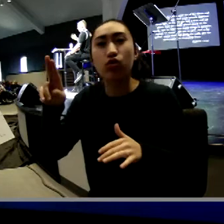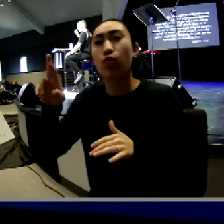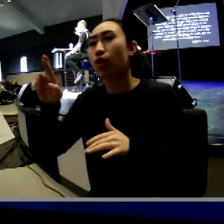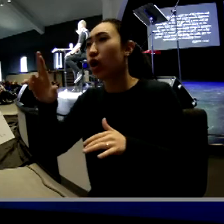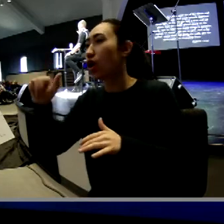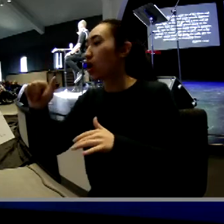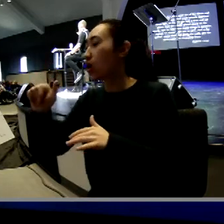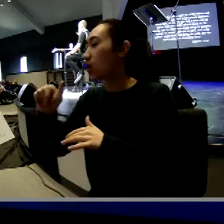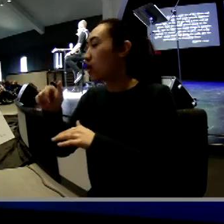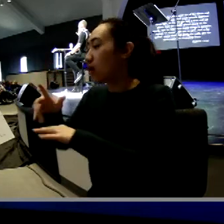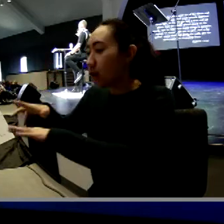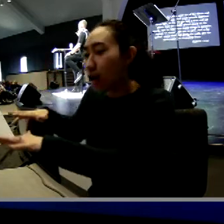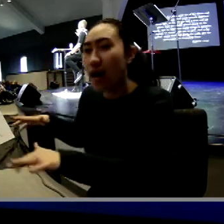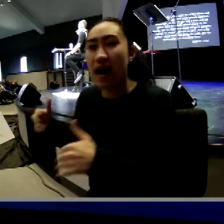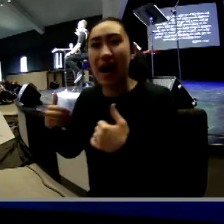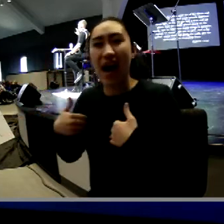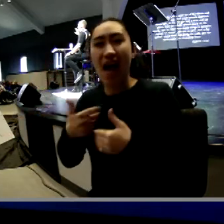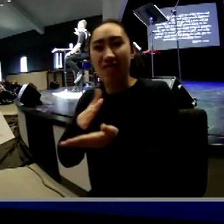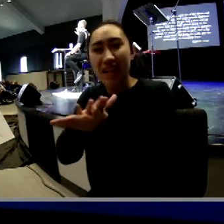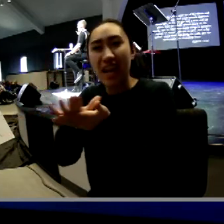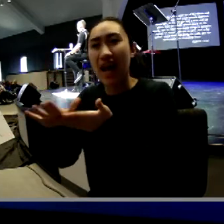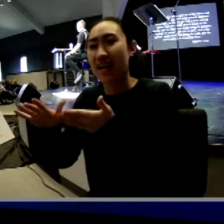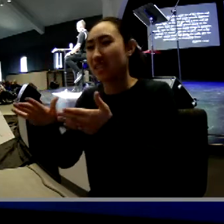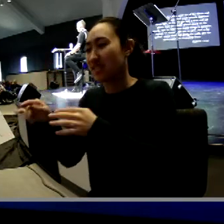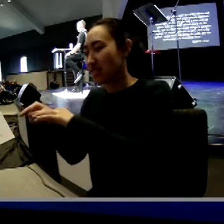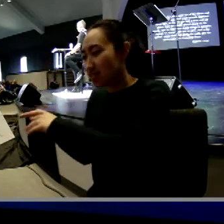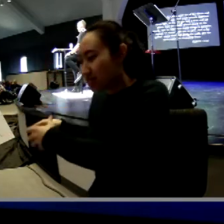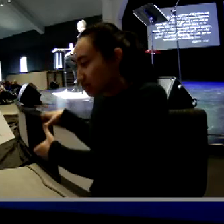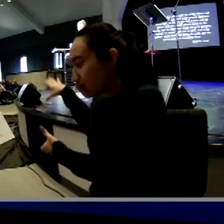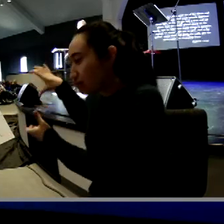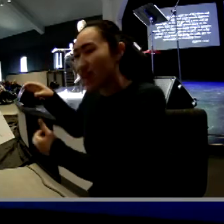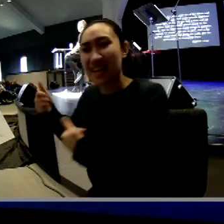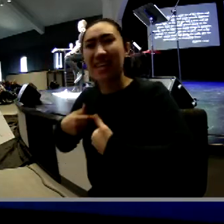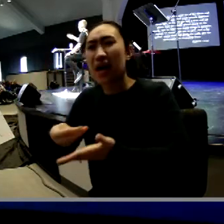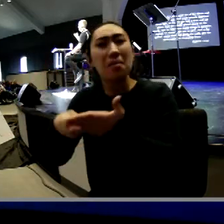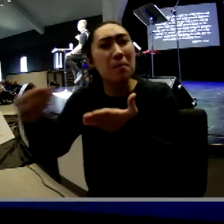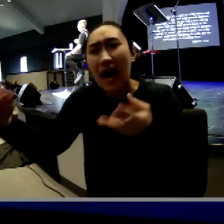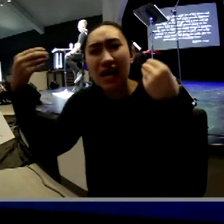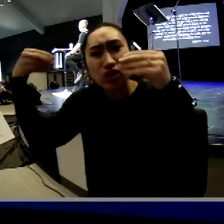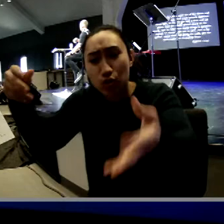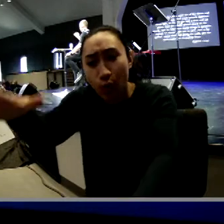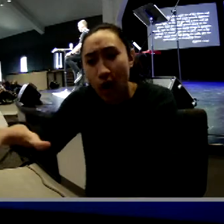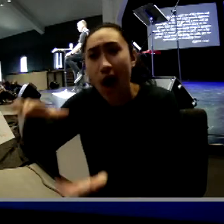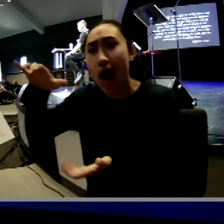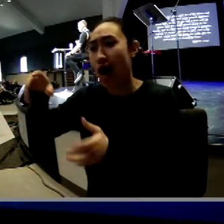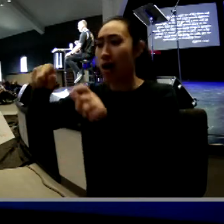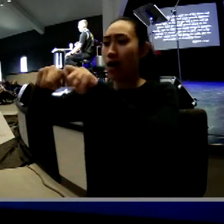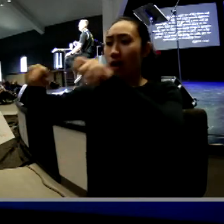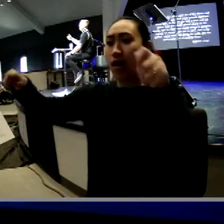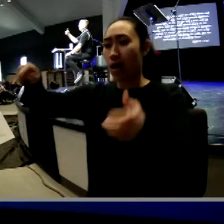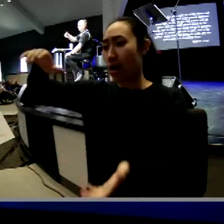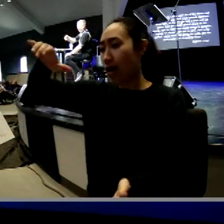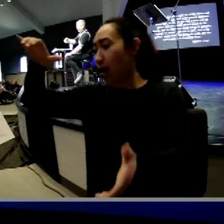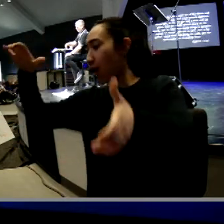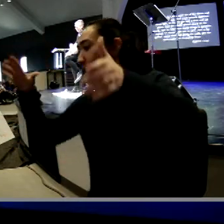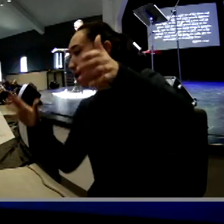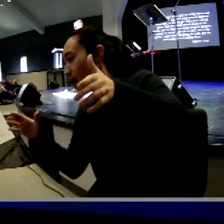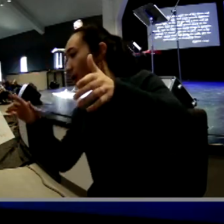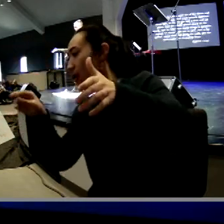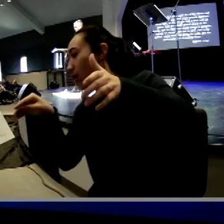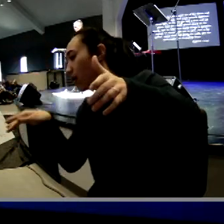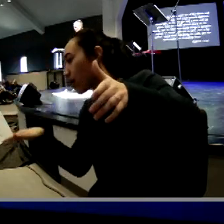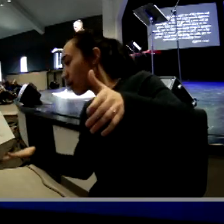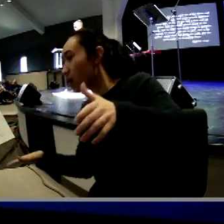garden. Ancient farming, completely opposite. They would spread the seed, and then they would till the